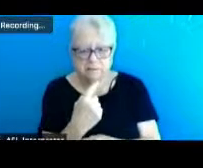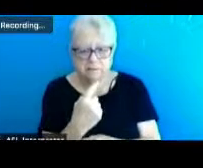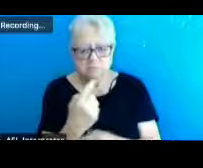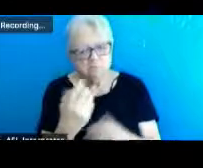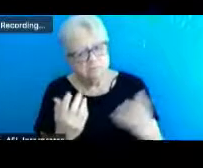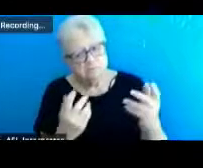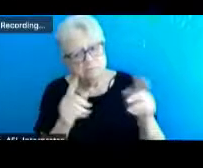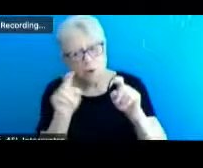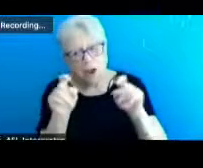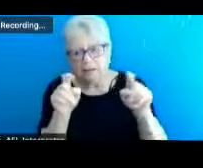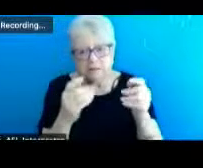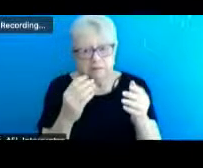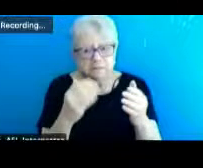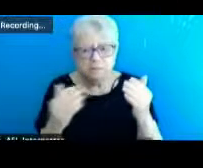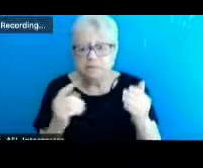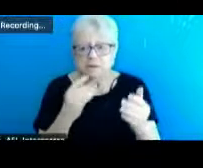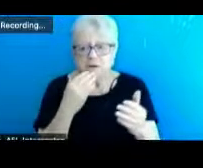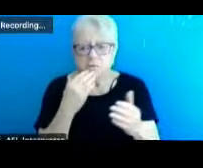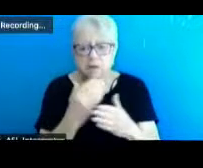we're ready to